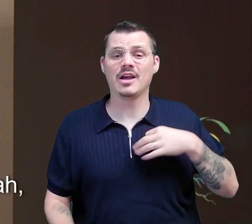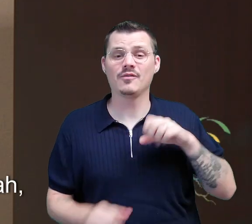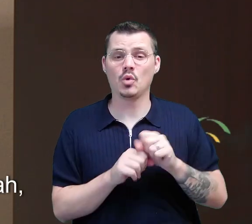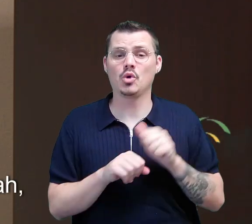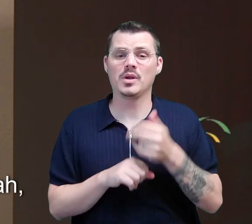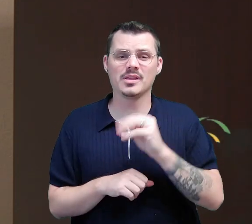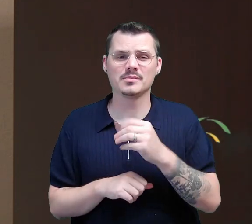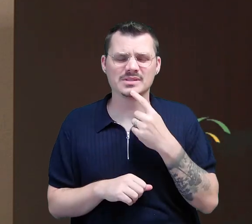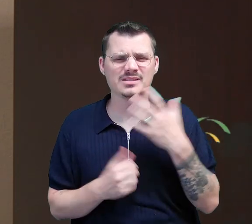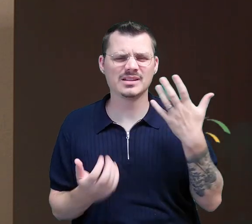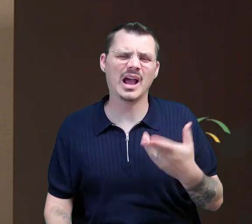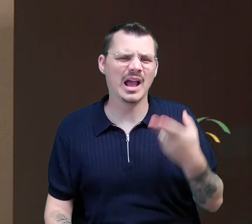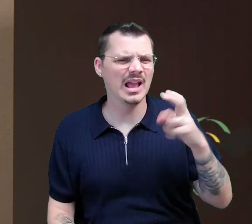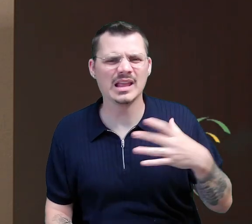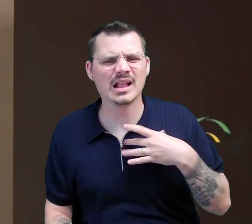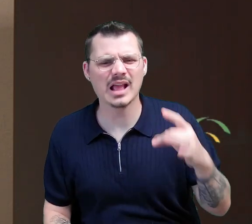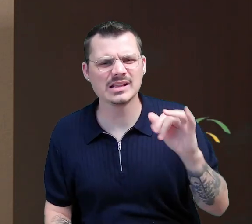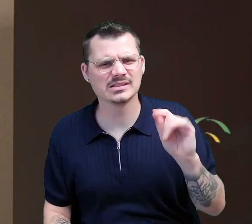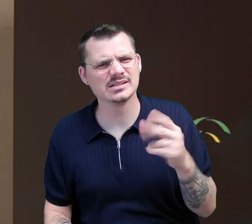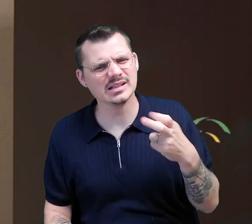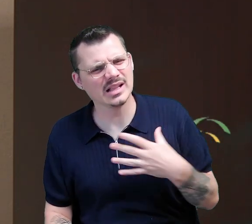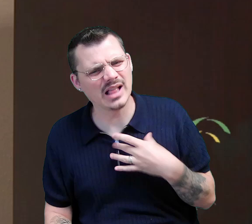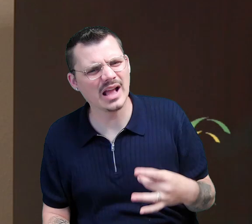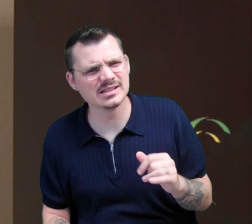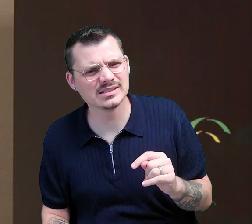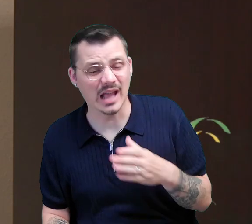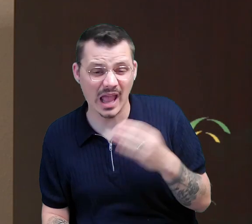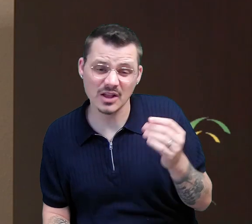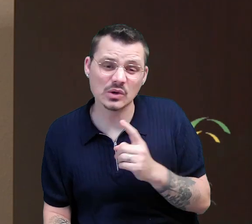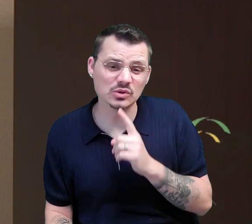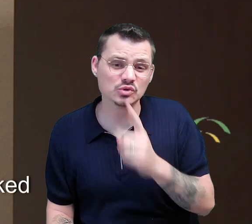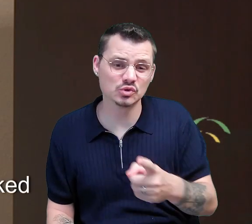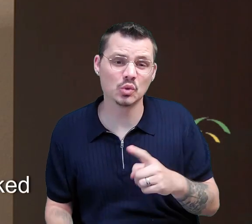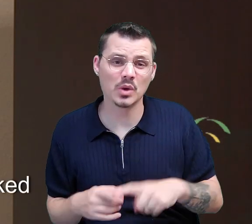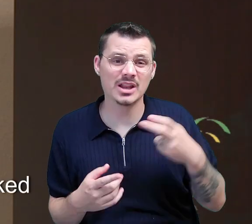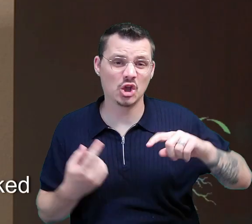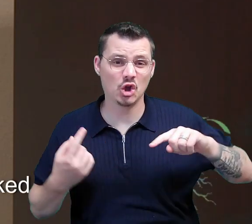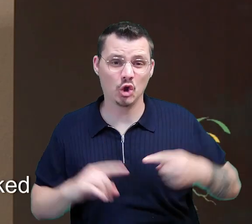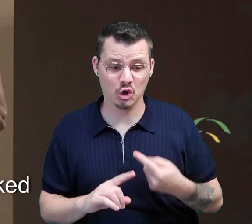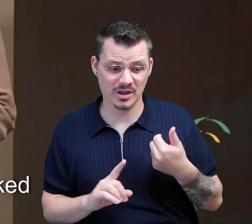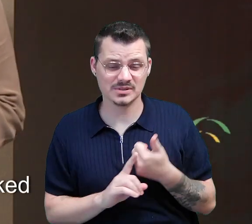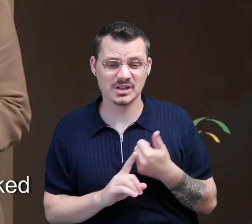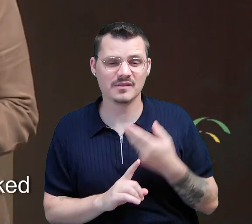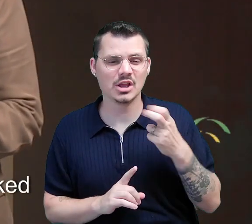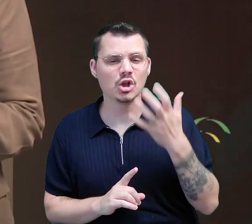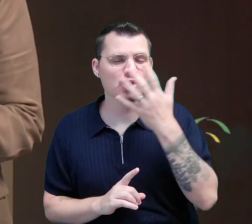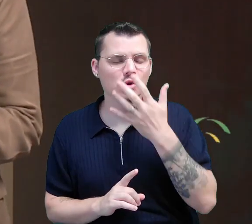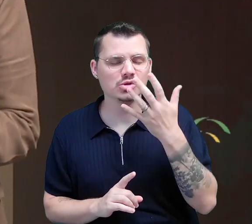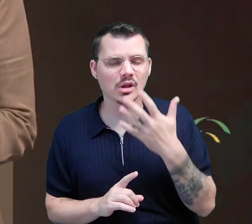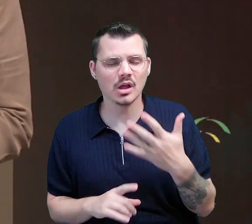with him said, yeah, Ruth, he likes it. He likes it. And it was true. When he would hurt himself, he